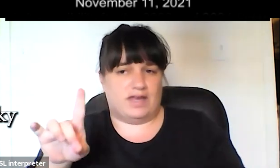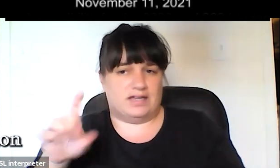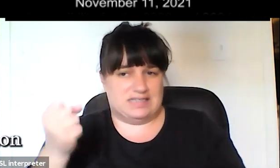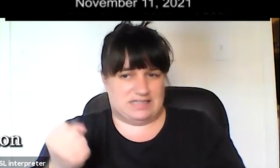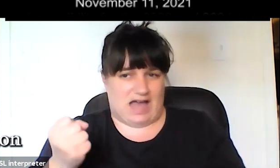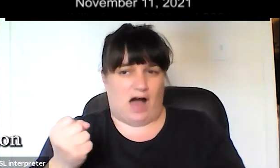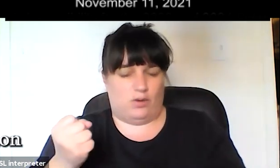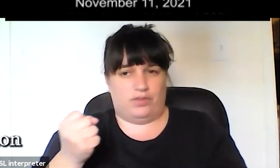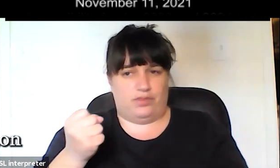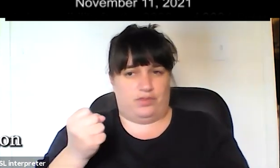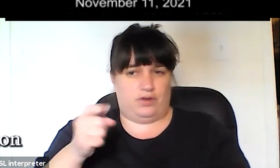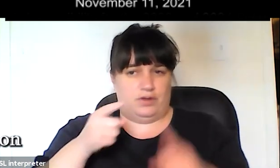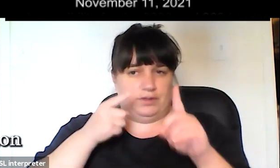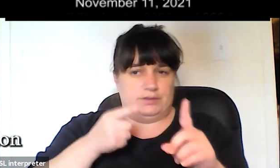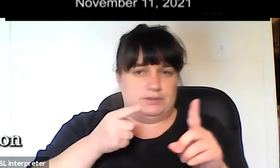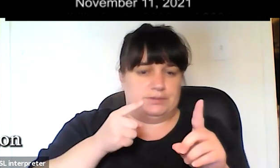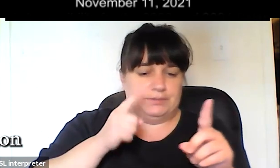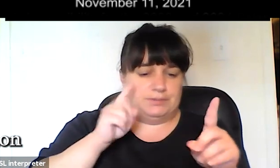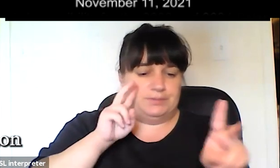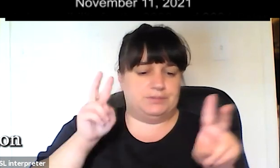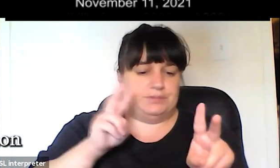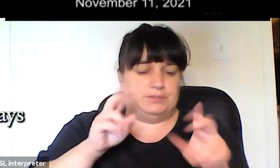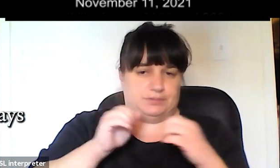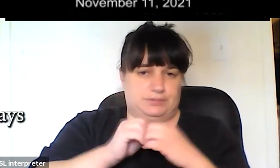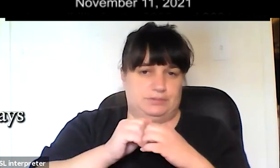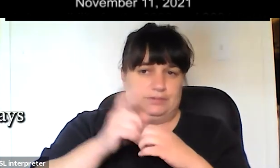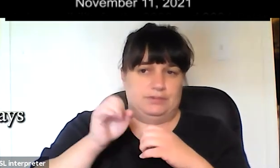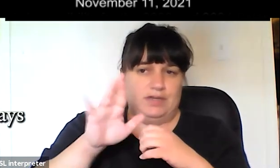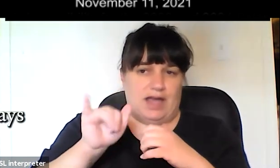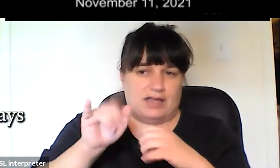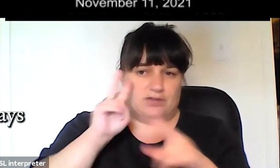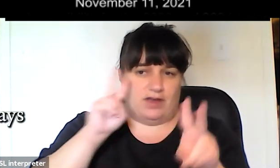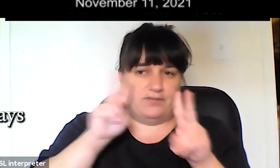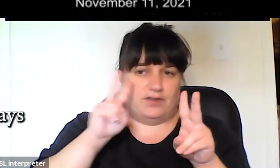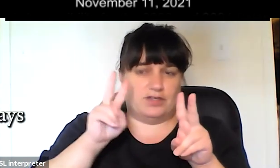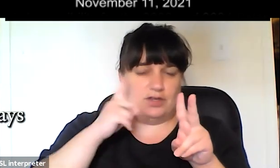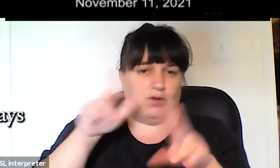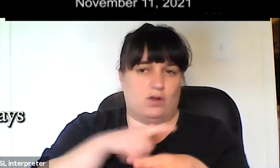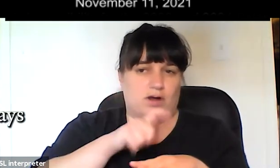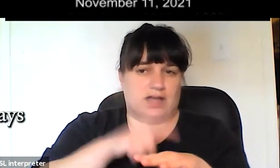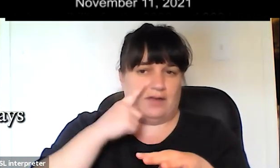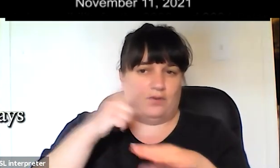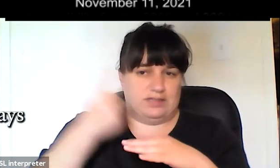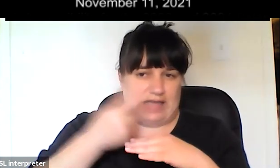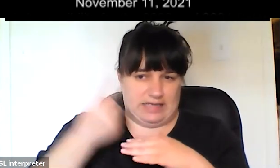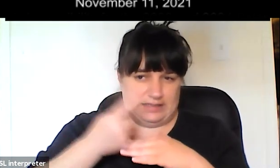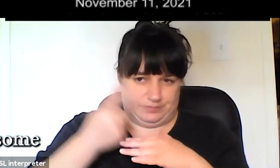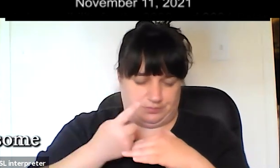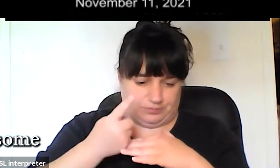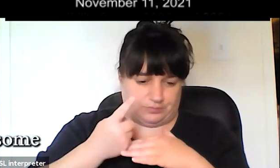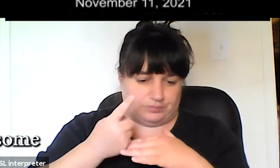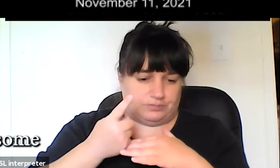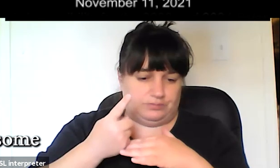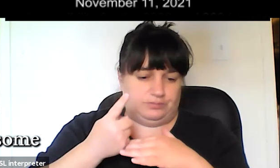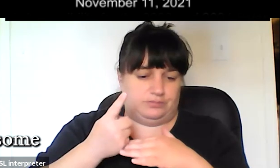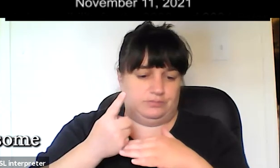we pointed Chandra to look at with its X-ray vision for quite a long amount of time, for days and days on end.